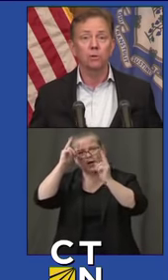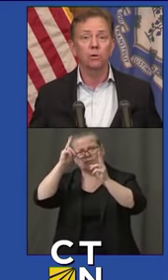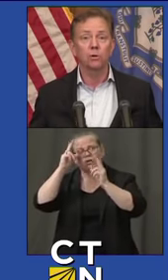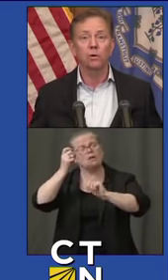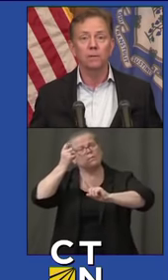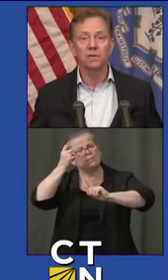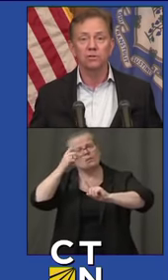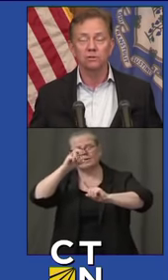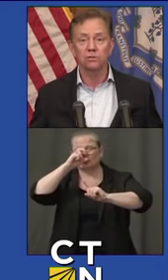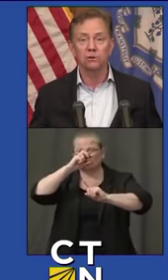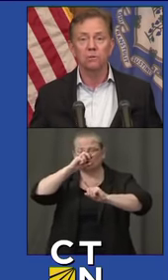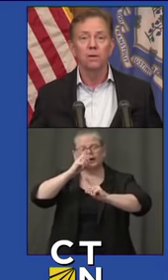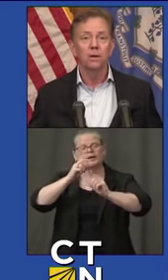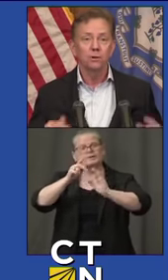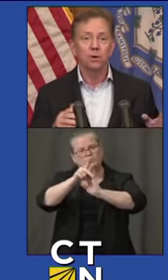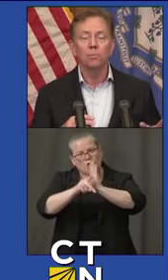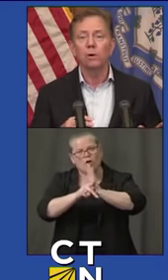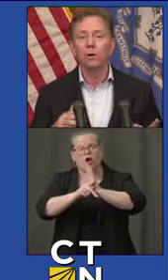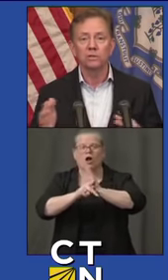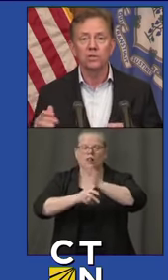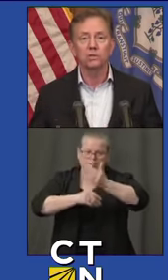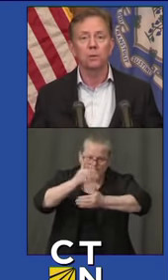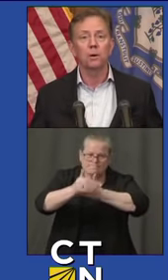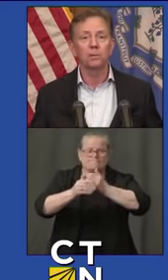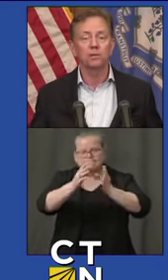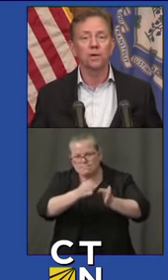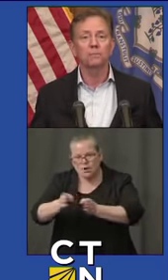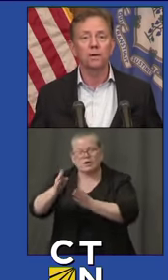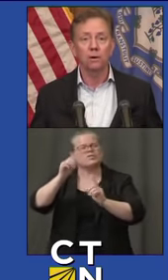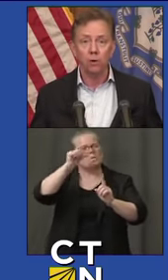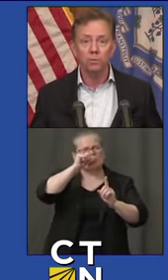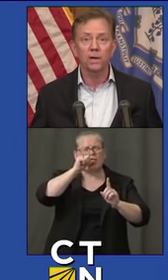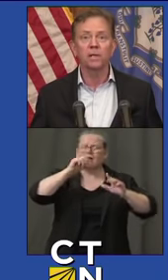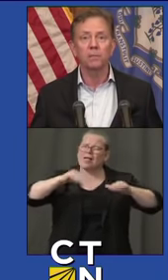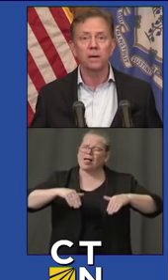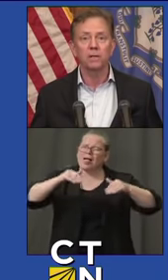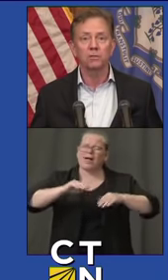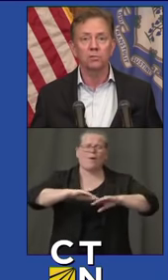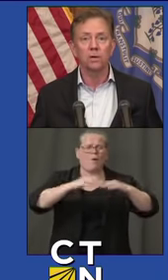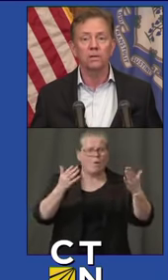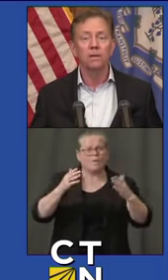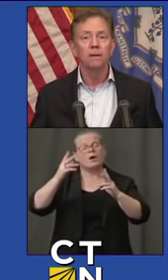strictly protocol basis. So no bars, yes barbershops.